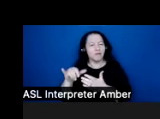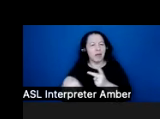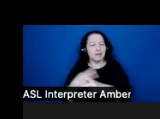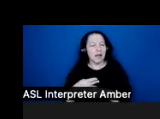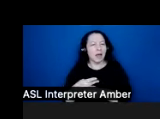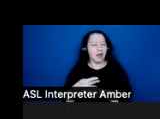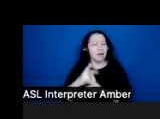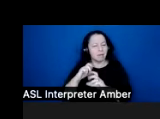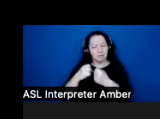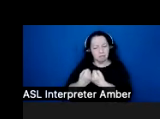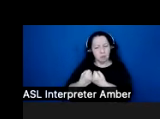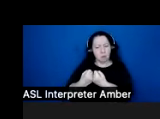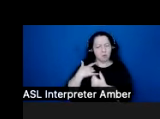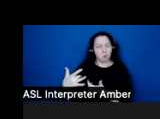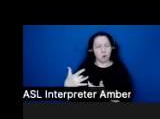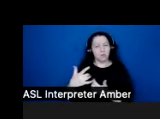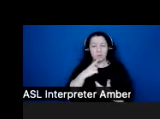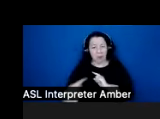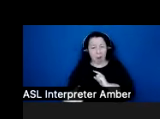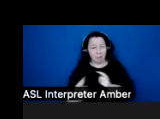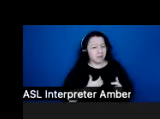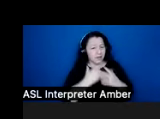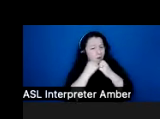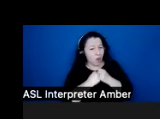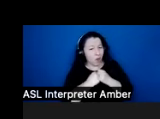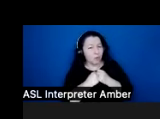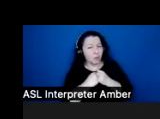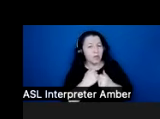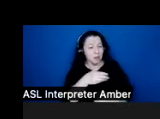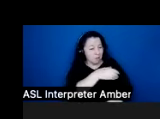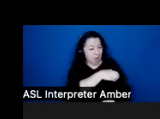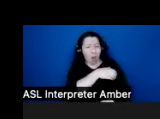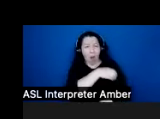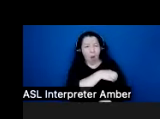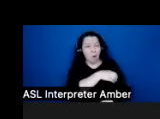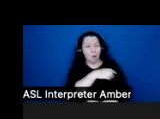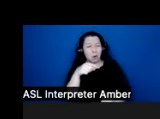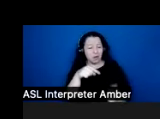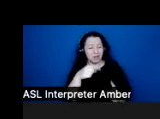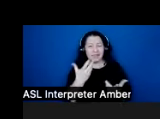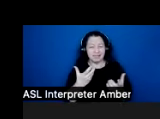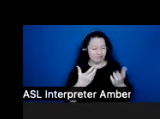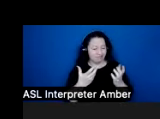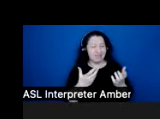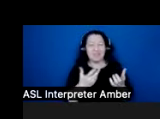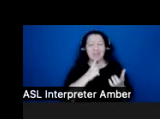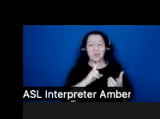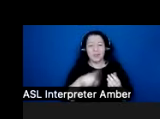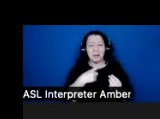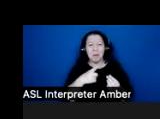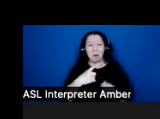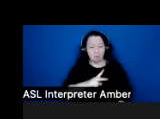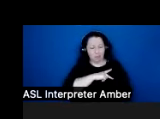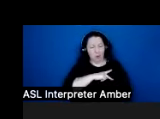right? That emphasis on power, which really is related to, like we talked about last week, personal gain,